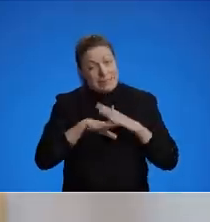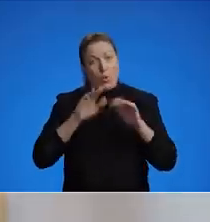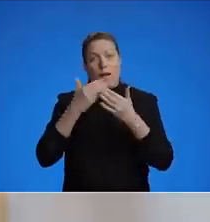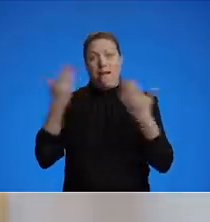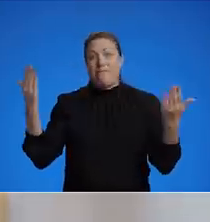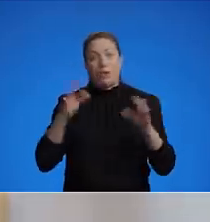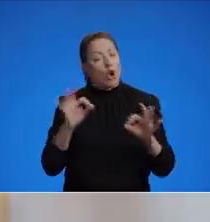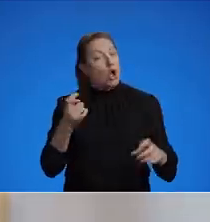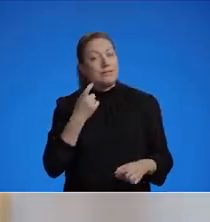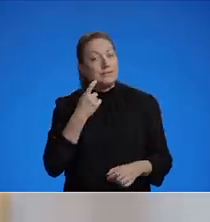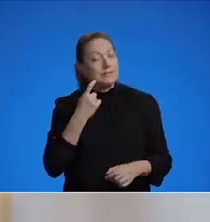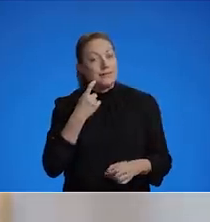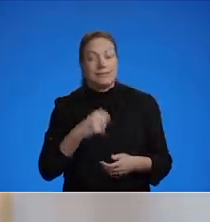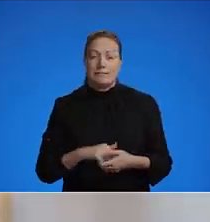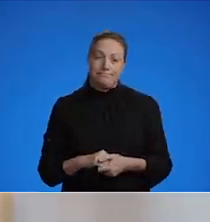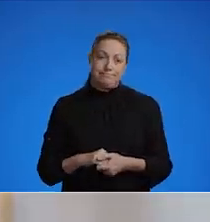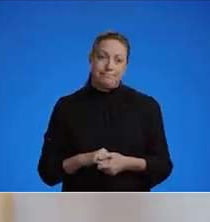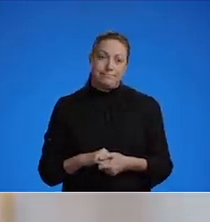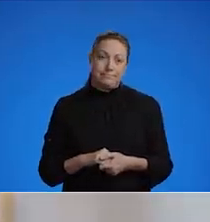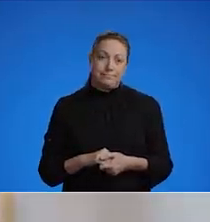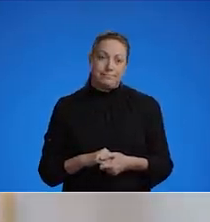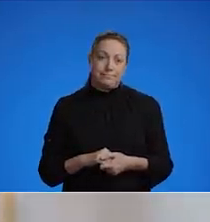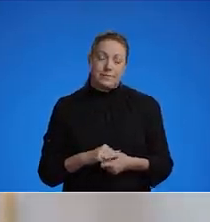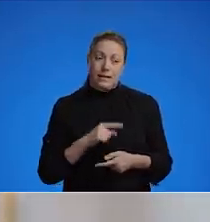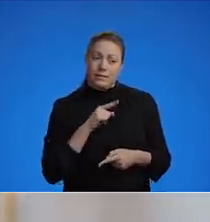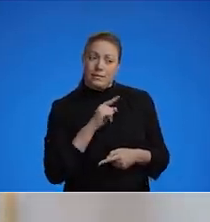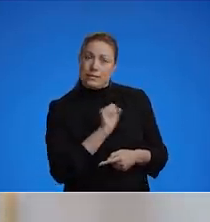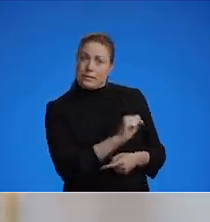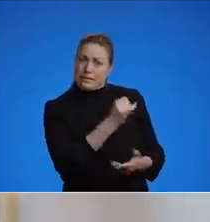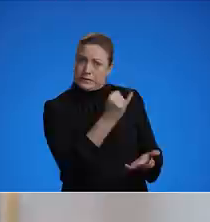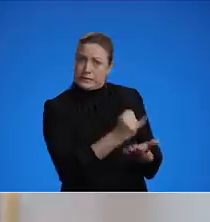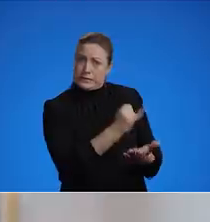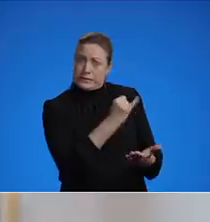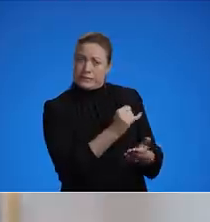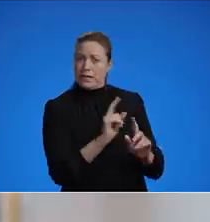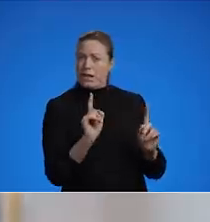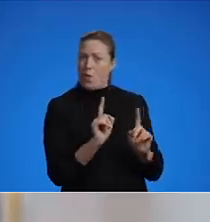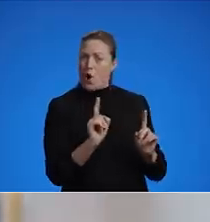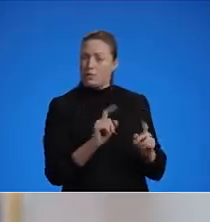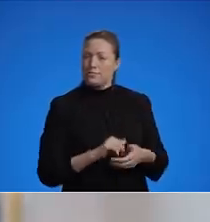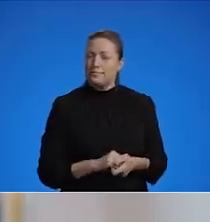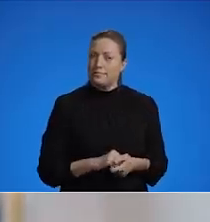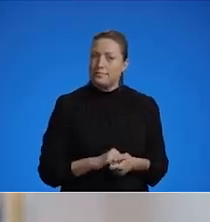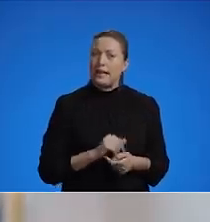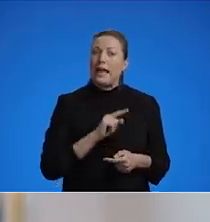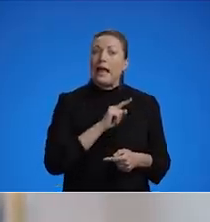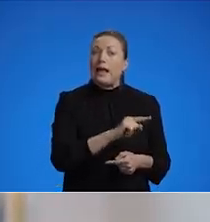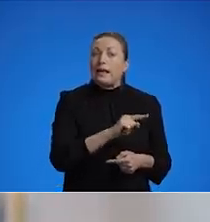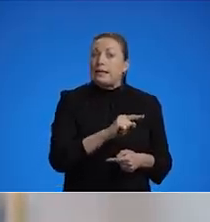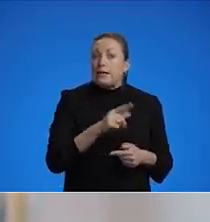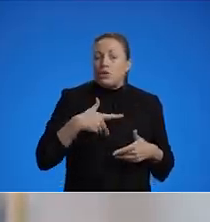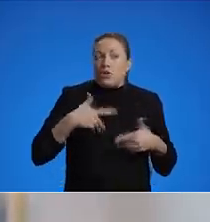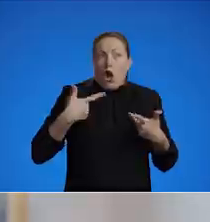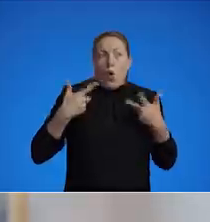for a rich man To enter the kingdom of heaven. What was this man's sin, If you want to call it that? It was his lack of